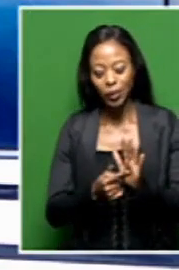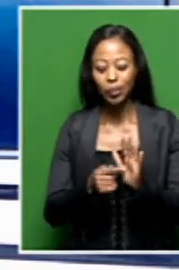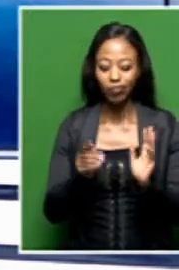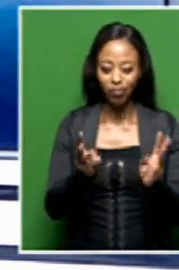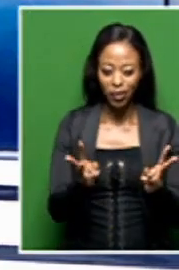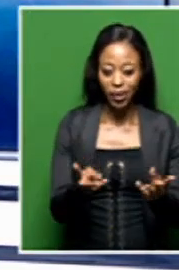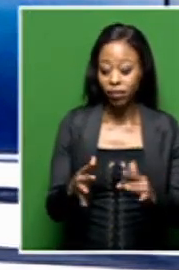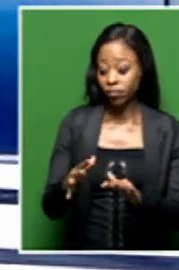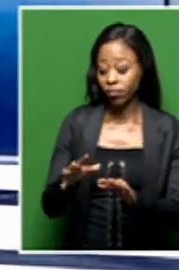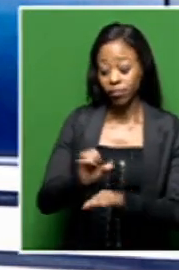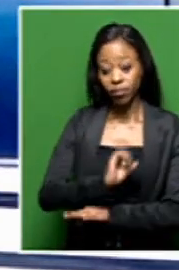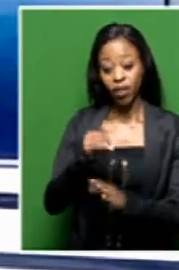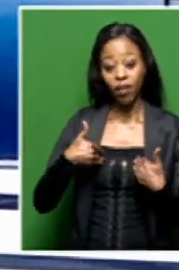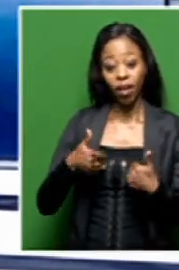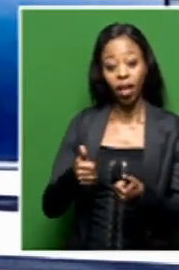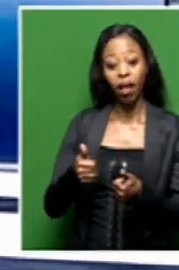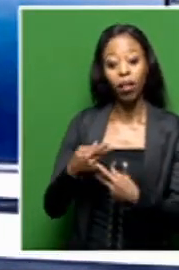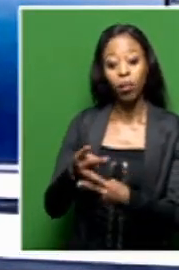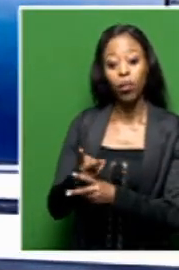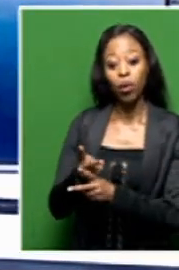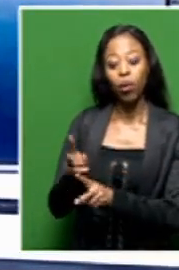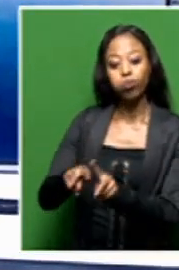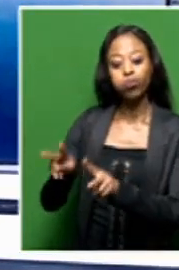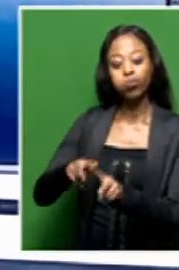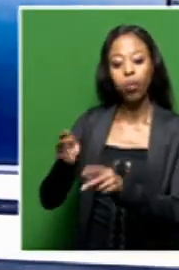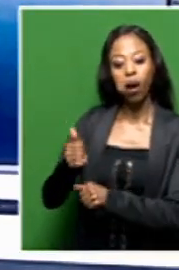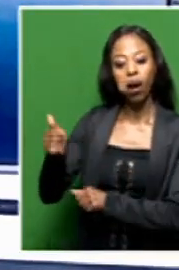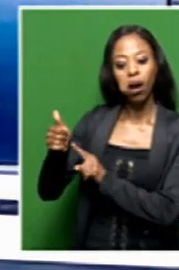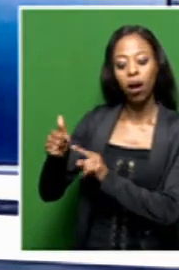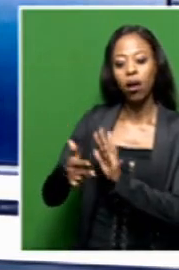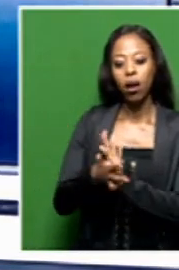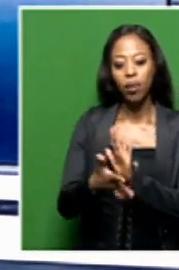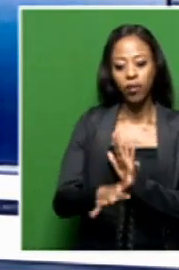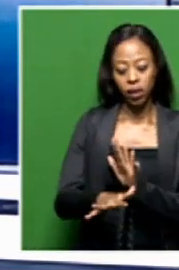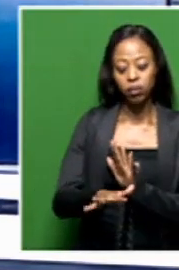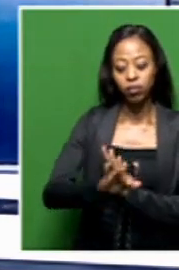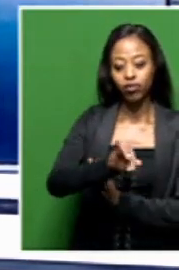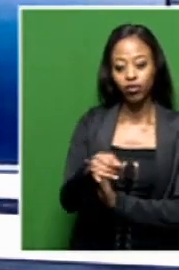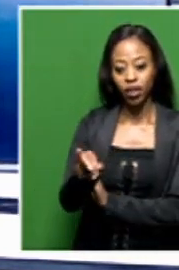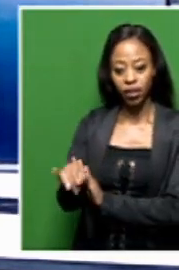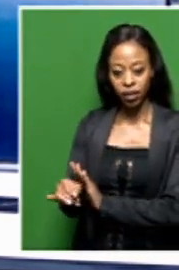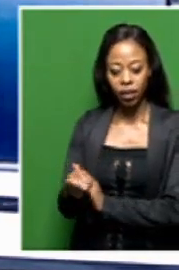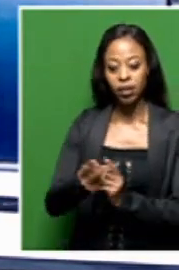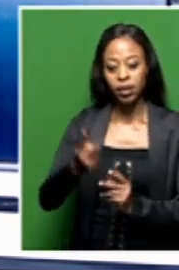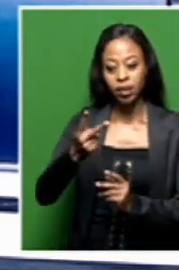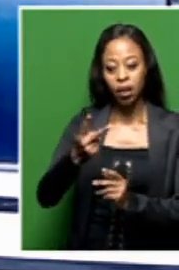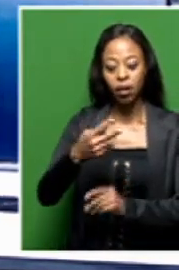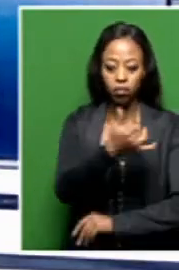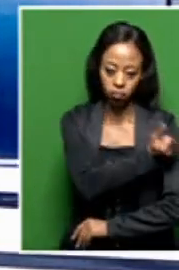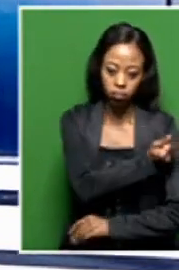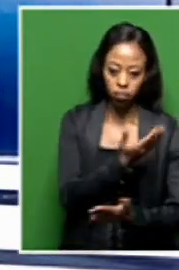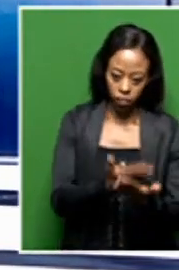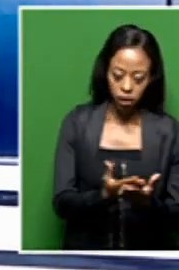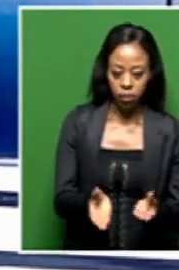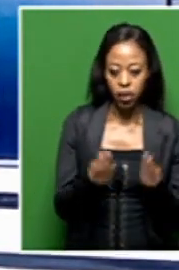The South African Health Products Regulatory Authority has approved the use of the Johnson & Johnson second dose vaccine as